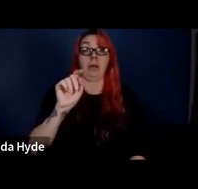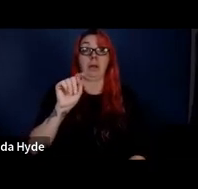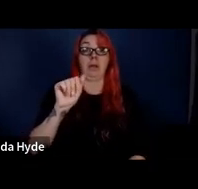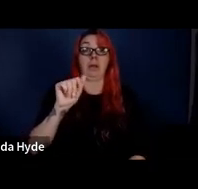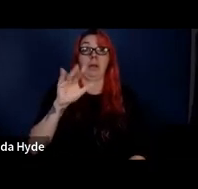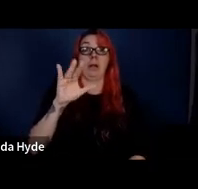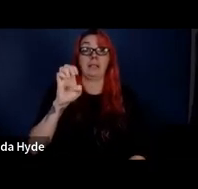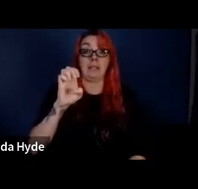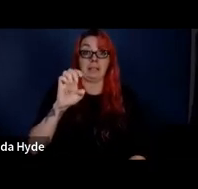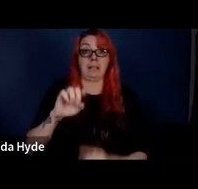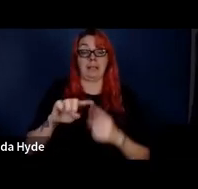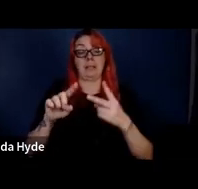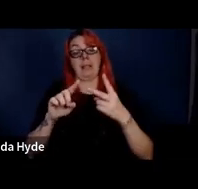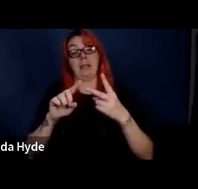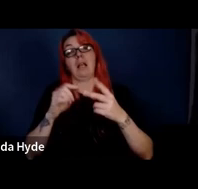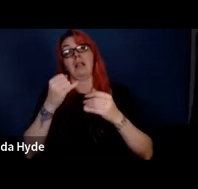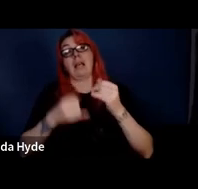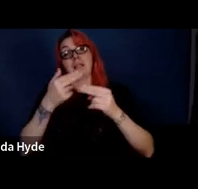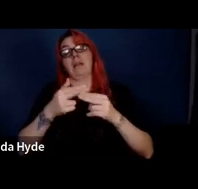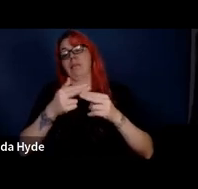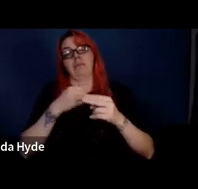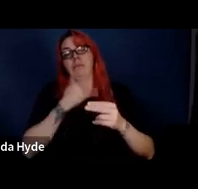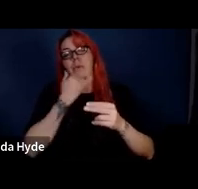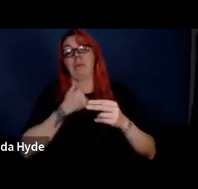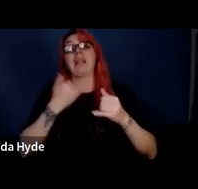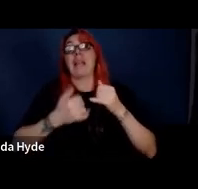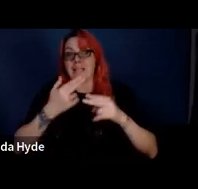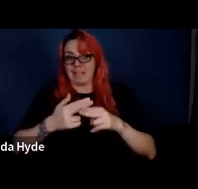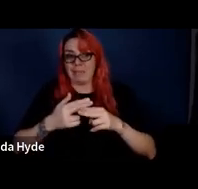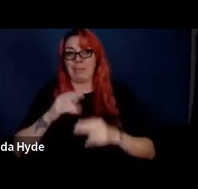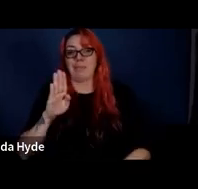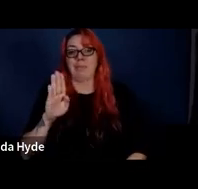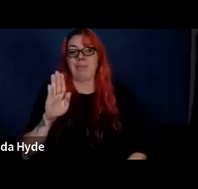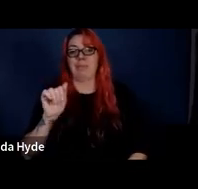Randy and Ilona and Scott can see it.